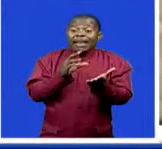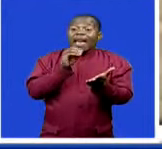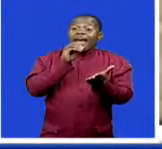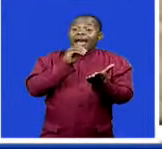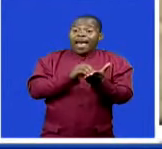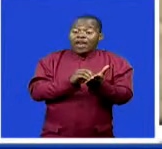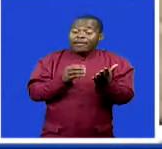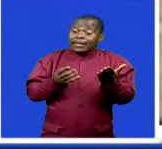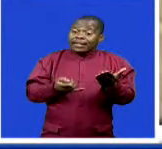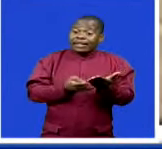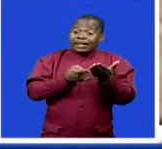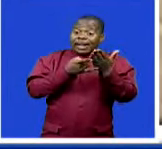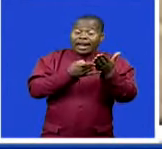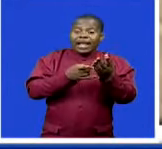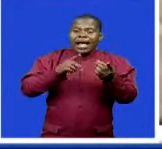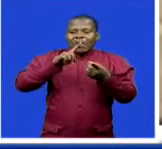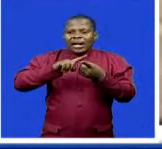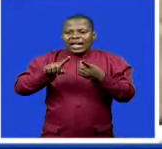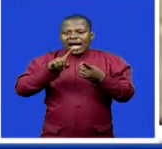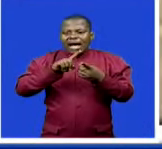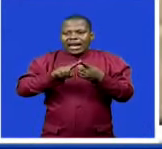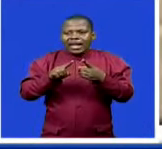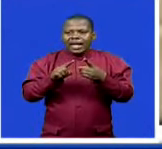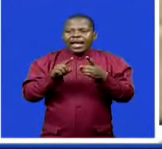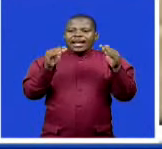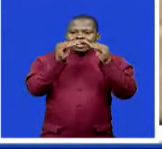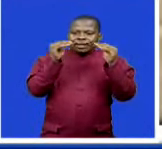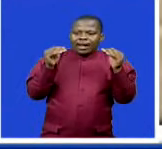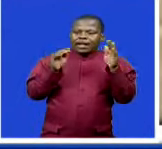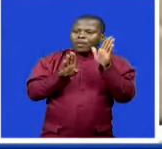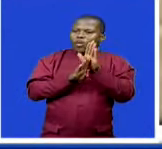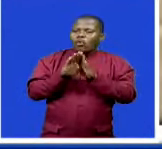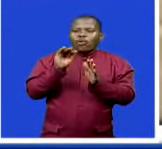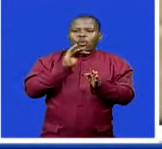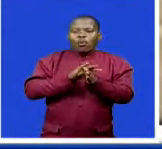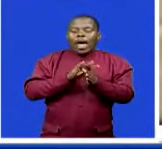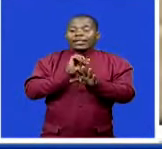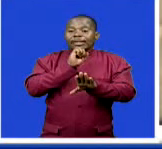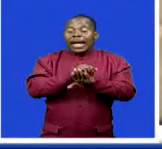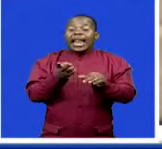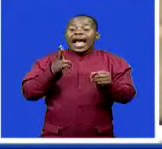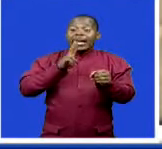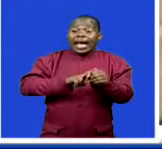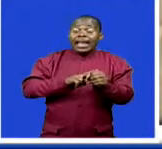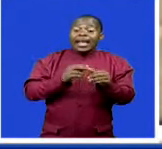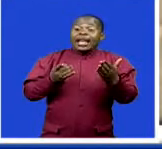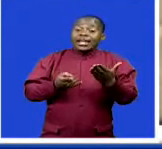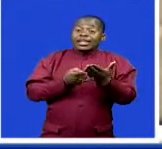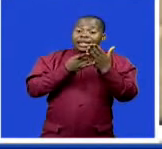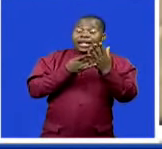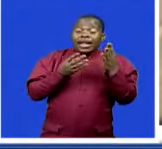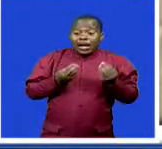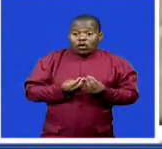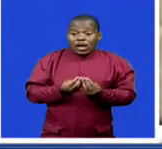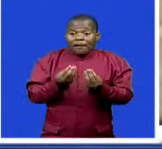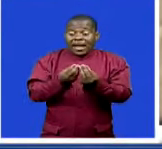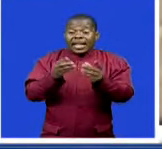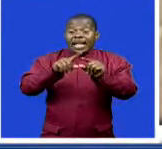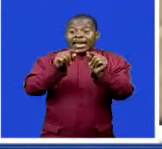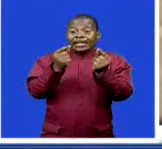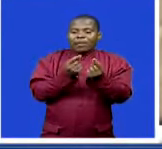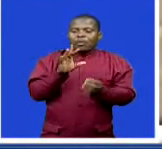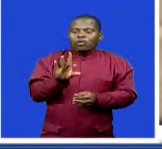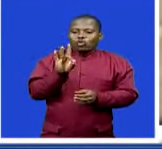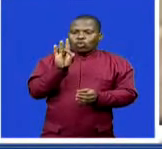the tournament, so it helps us to select the team. So